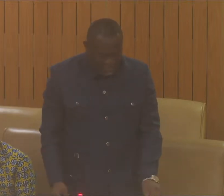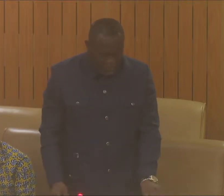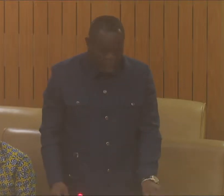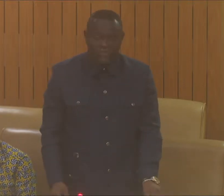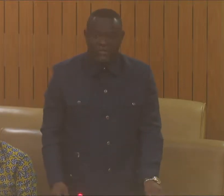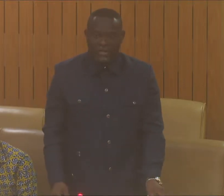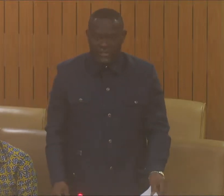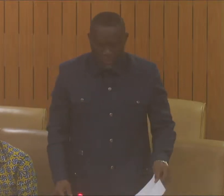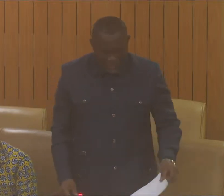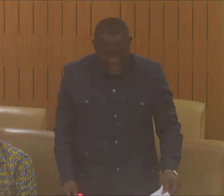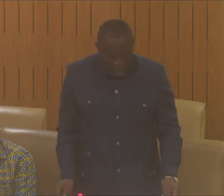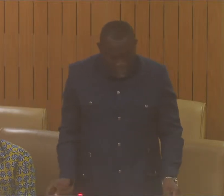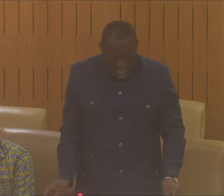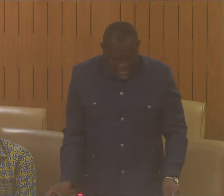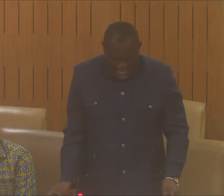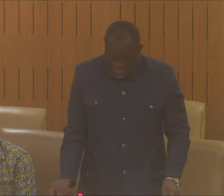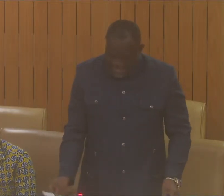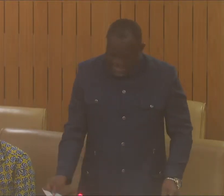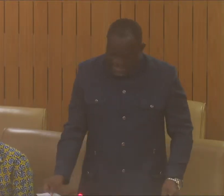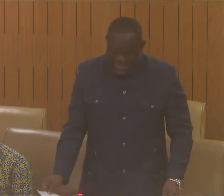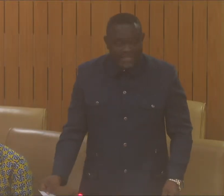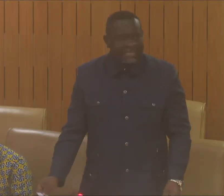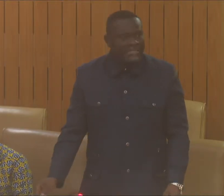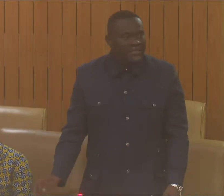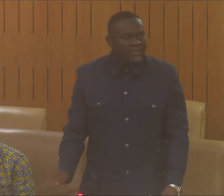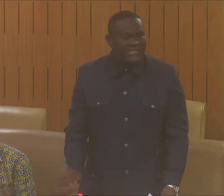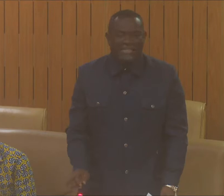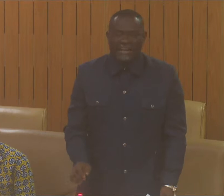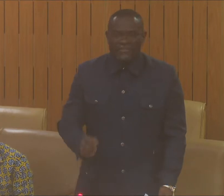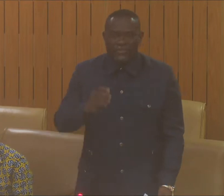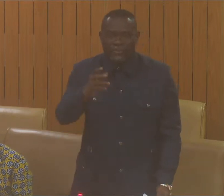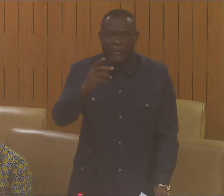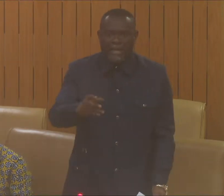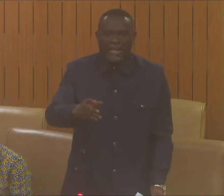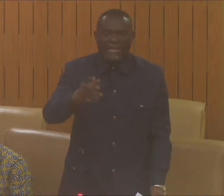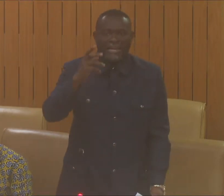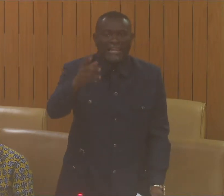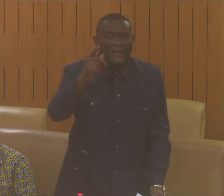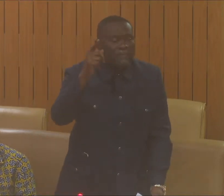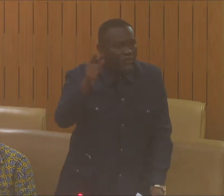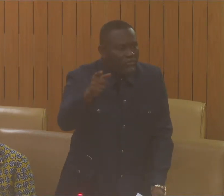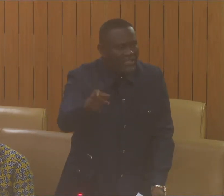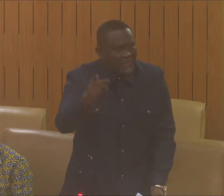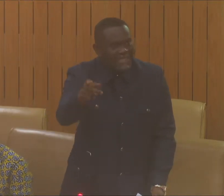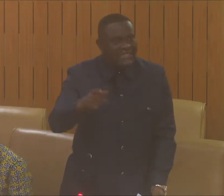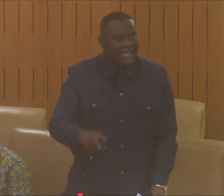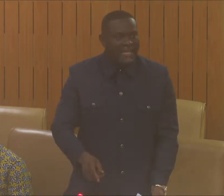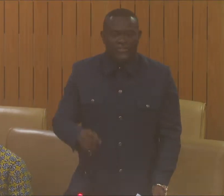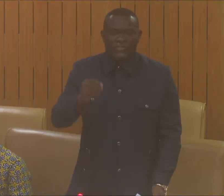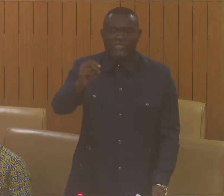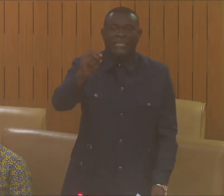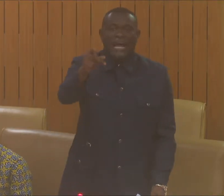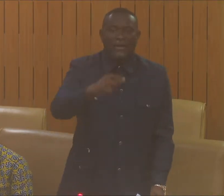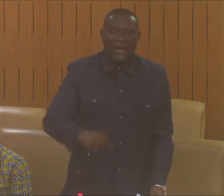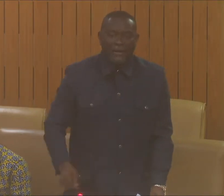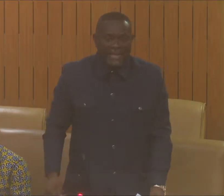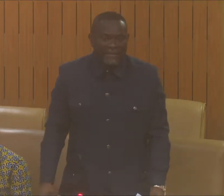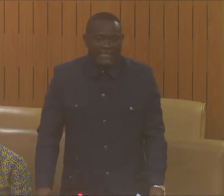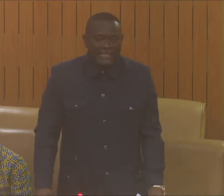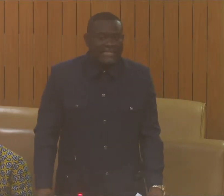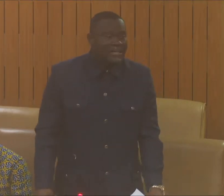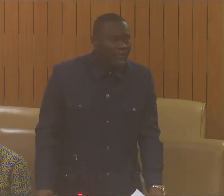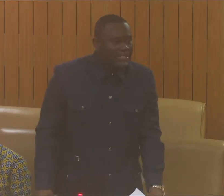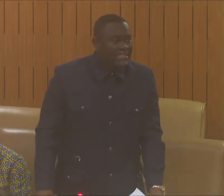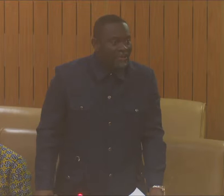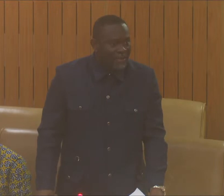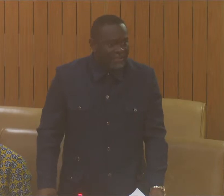to prove. So, Mr. Speaker, it is not enough to do propaganda. Let them prove it with data to see how our currency is